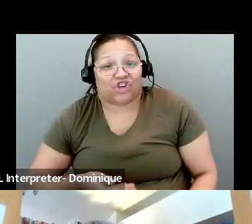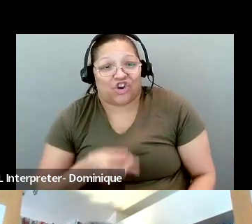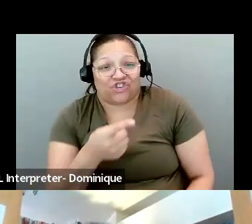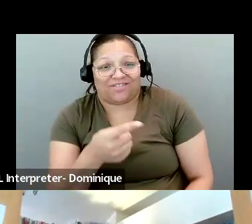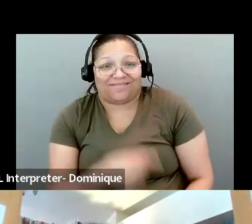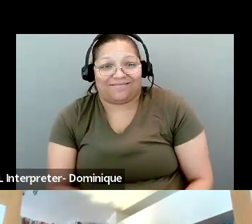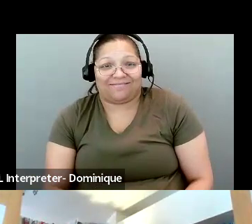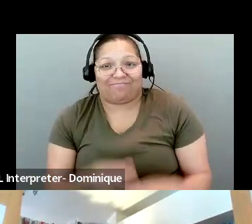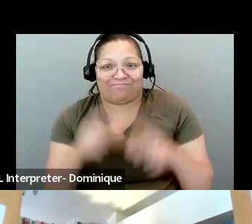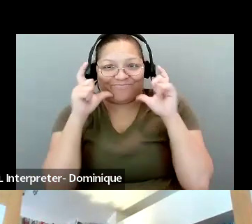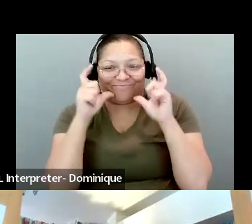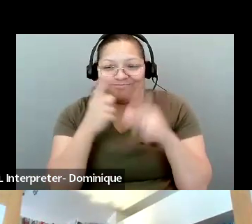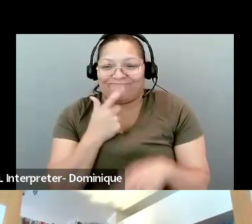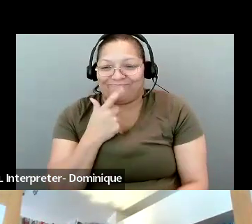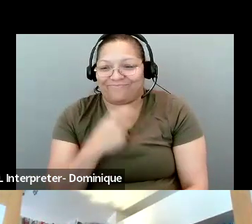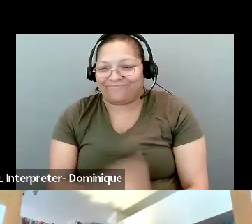Sorry.